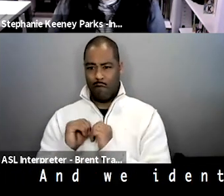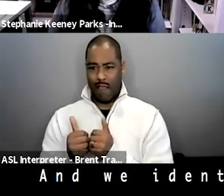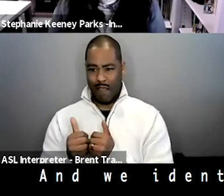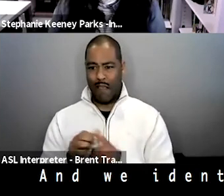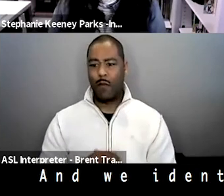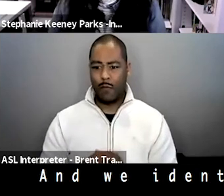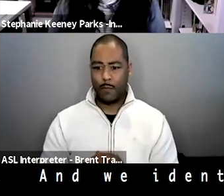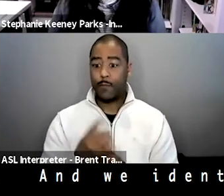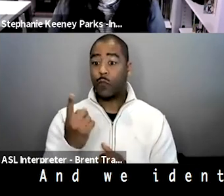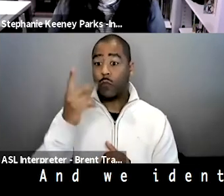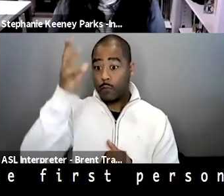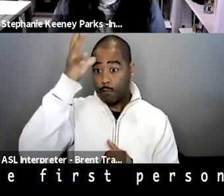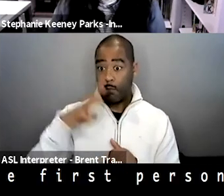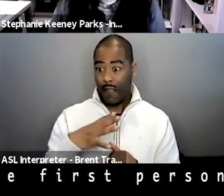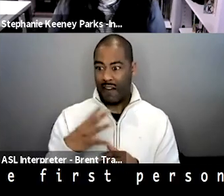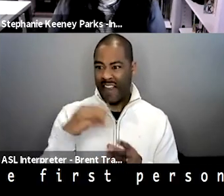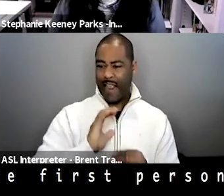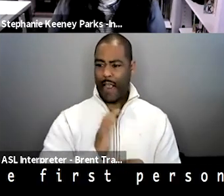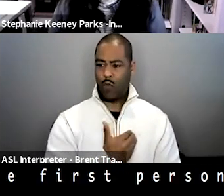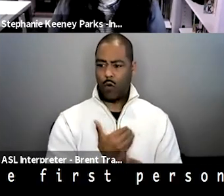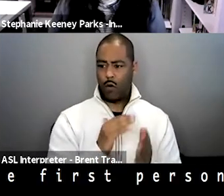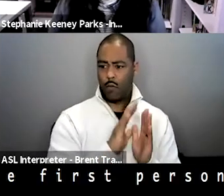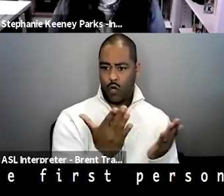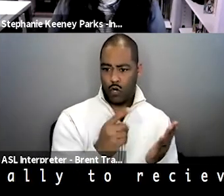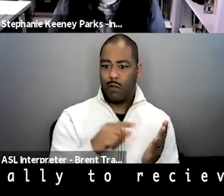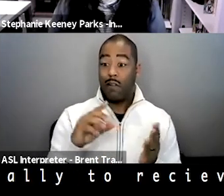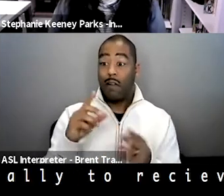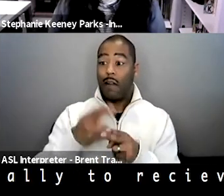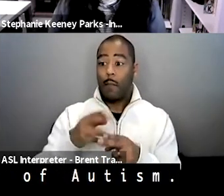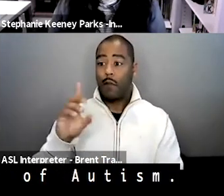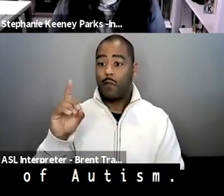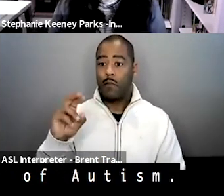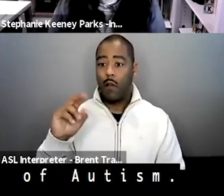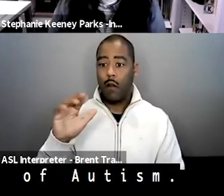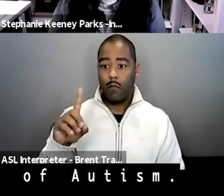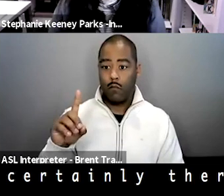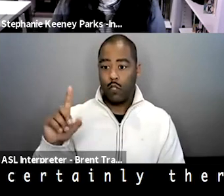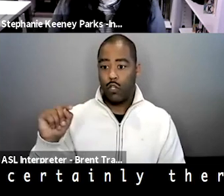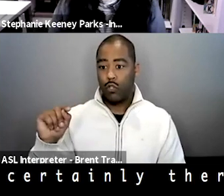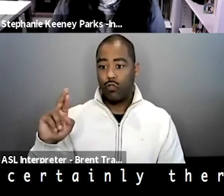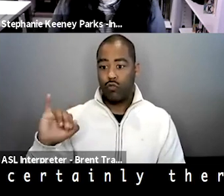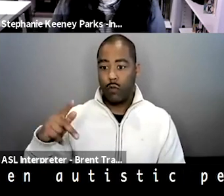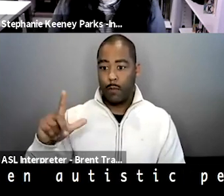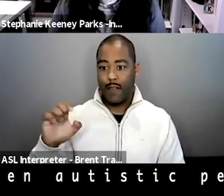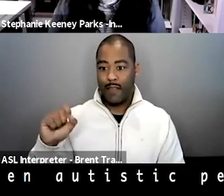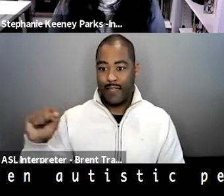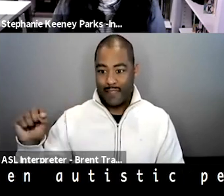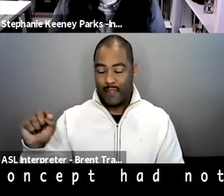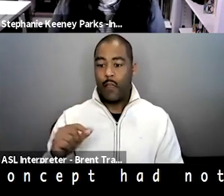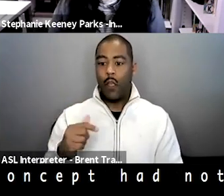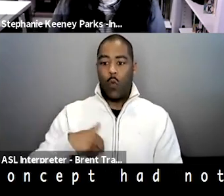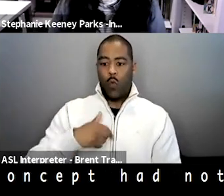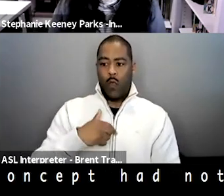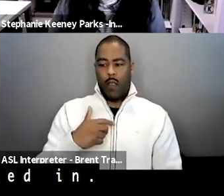there's a man who appeared in our book, and he also appears in the film, named Donald Triplett, and we identify him as the first person ever to officially receive a diagnosis of